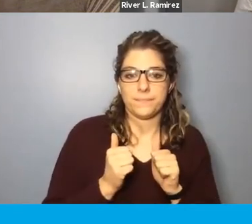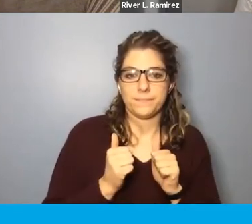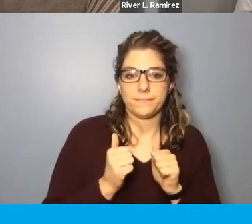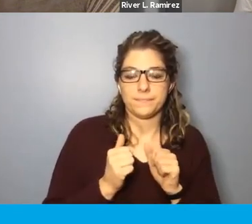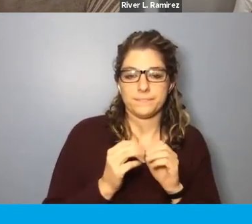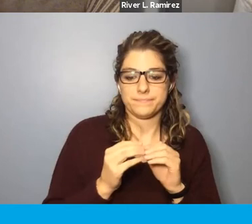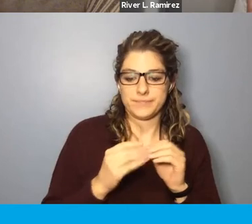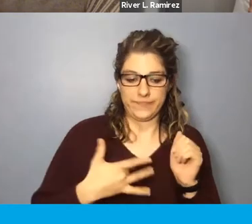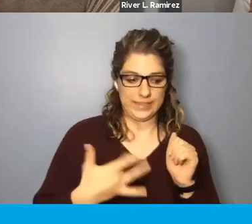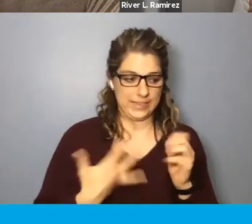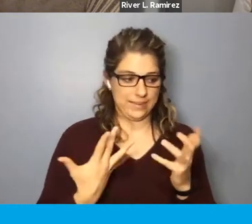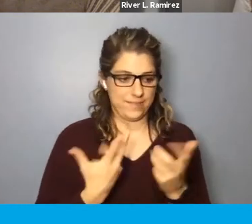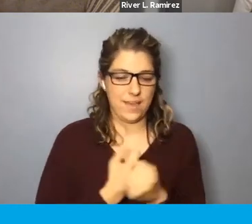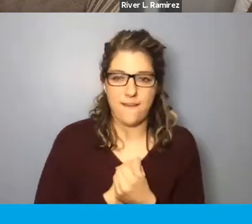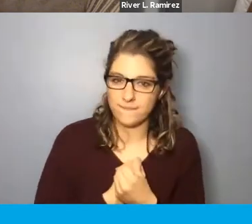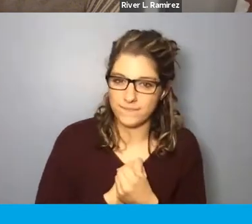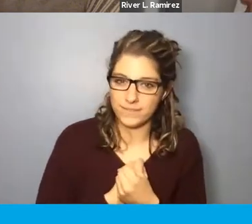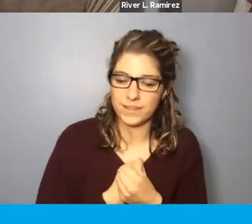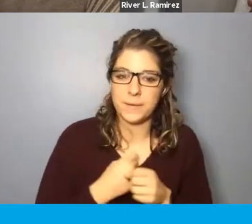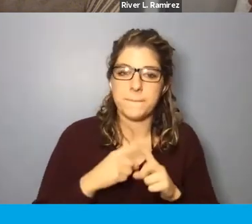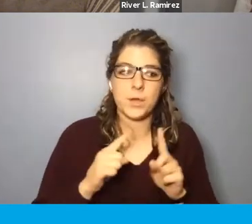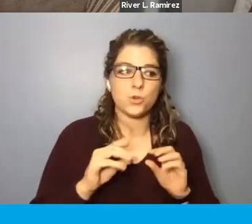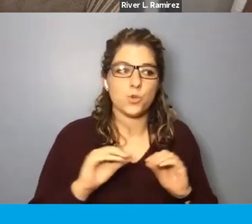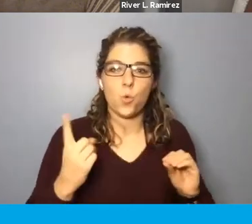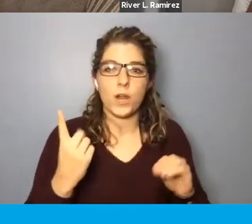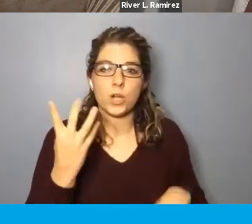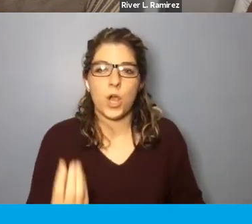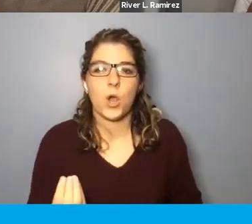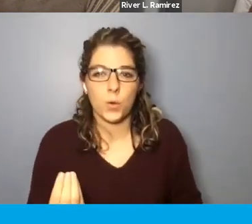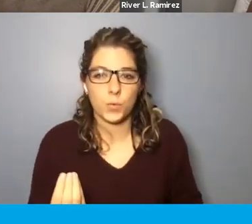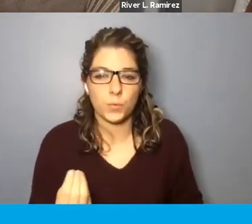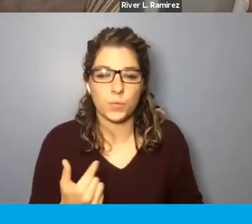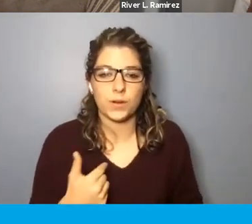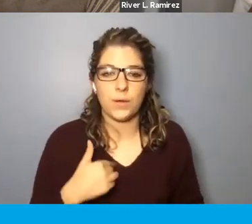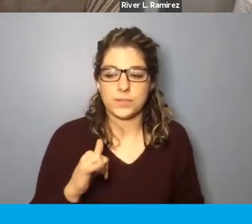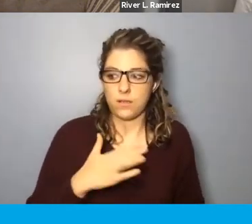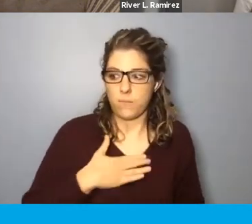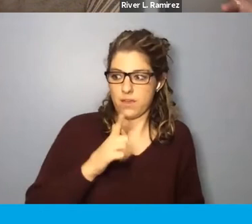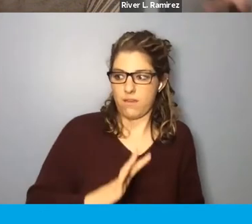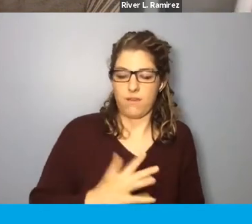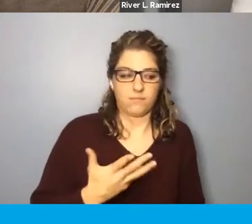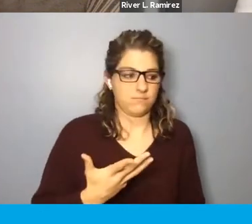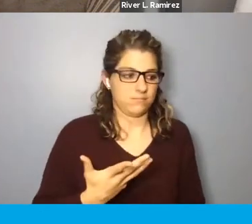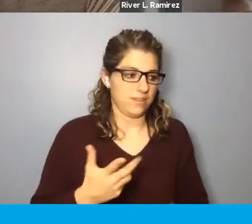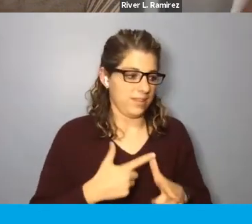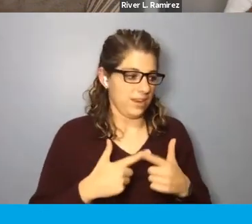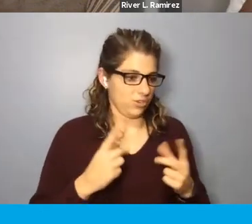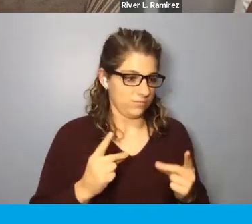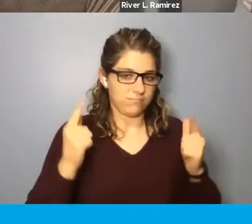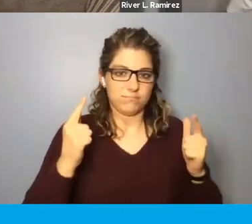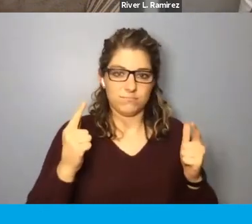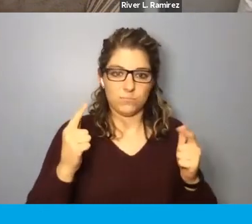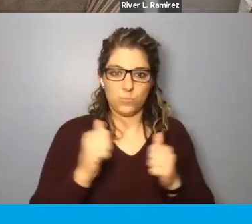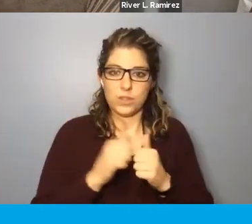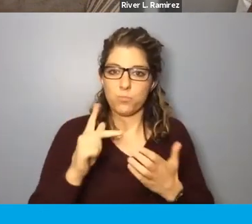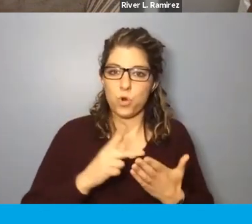this feeling of love but nowhere to go. And I was like, oh my God. And then it just clicked kind of with the project.